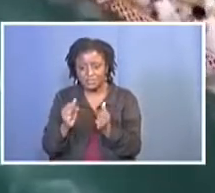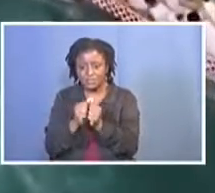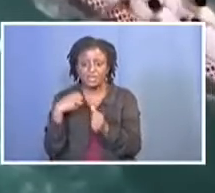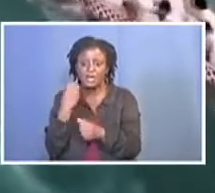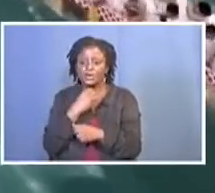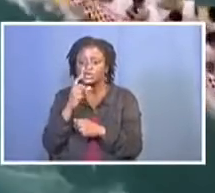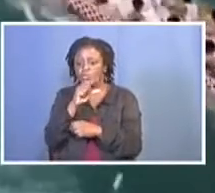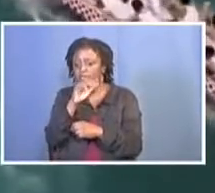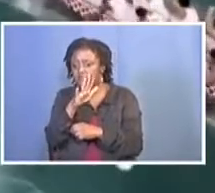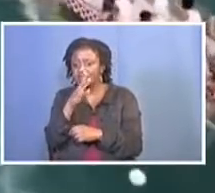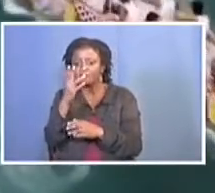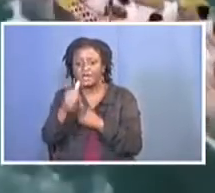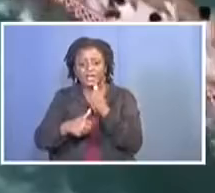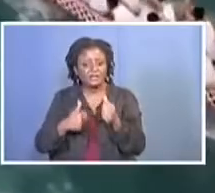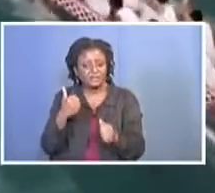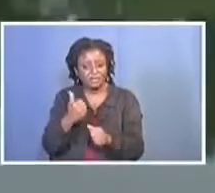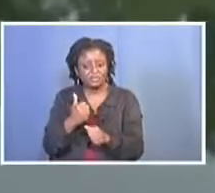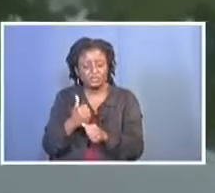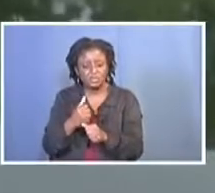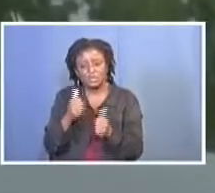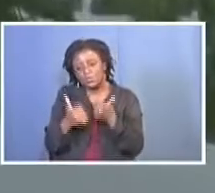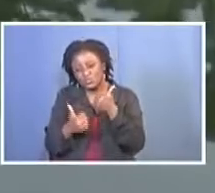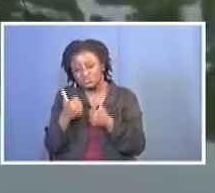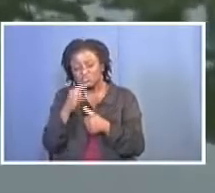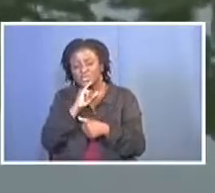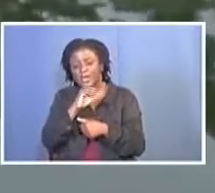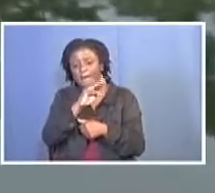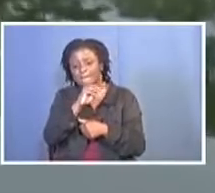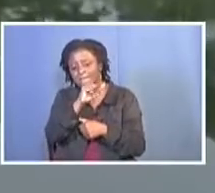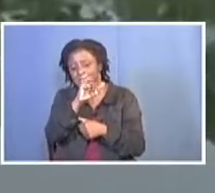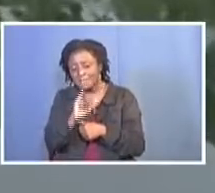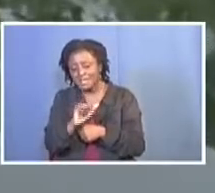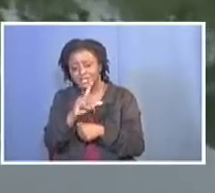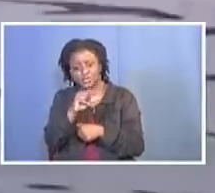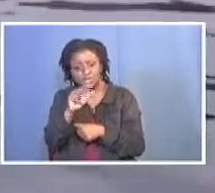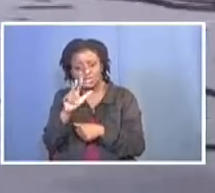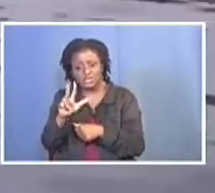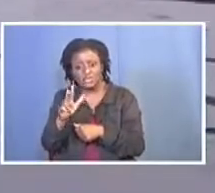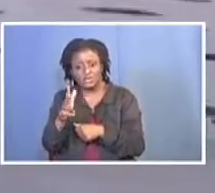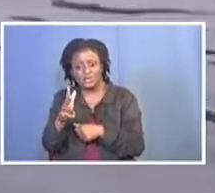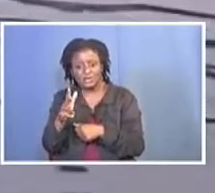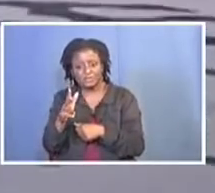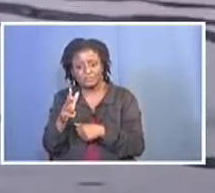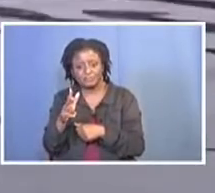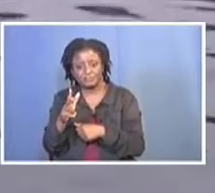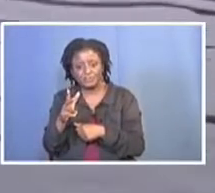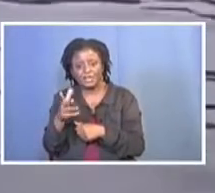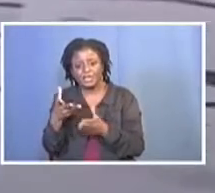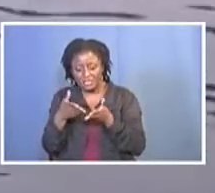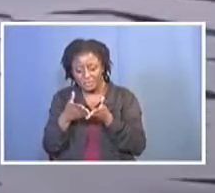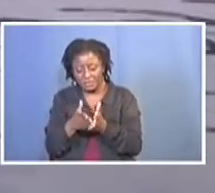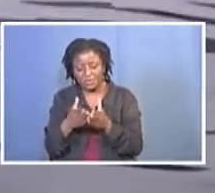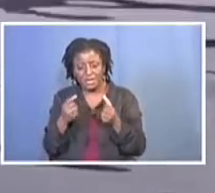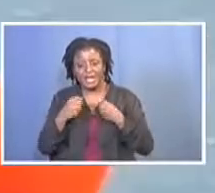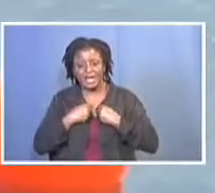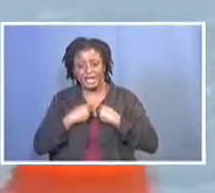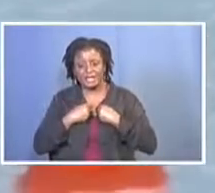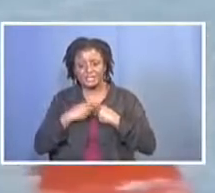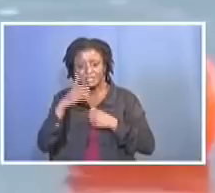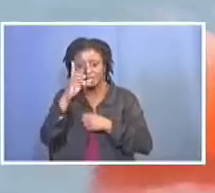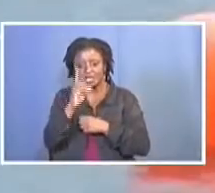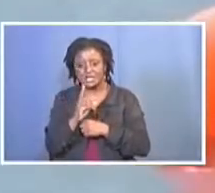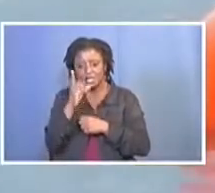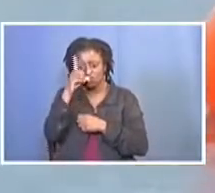anniversary, which is on May the 23rd. The particular thing about the boat is that it has a dragon head and a dragon